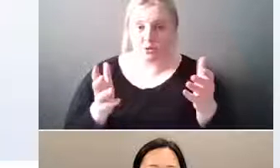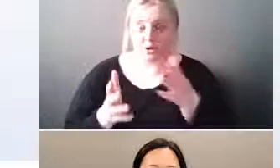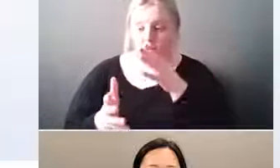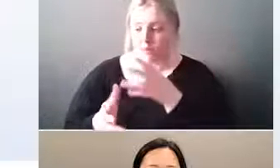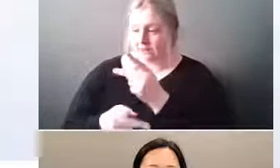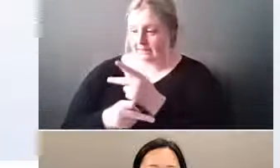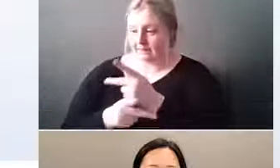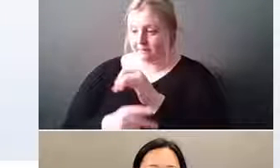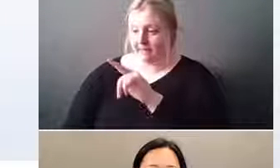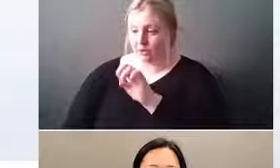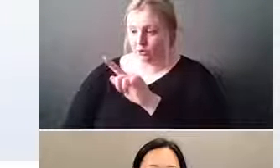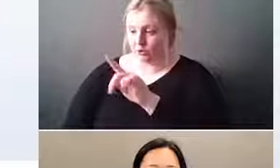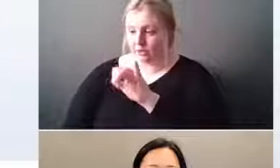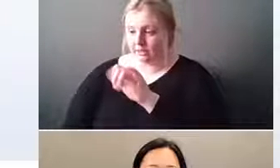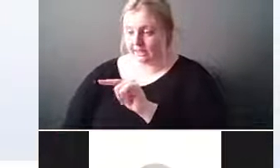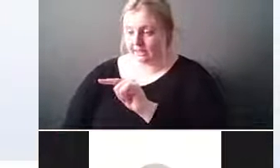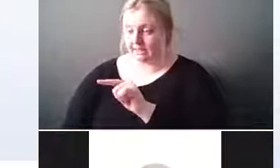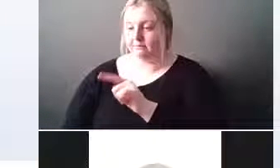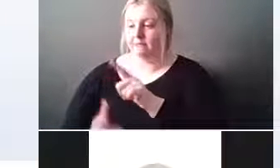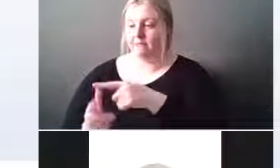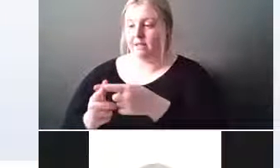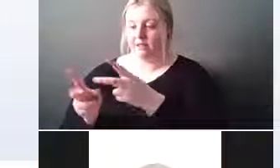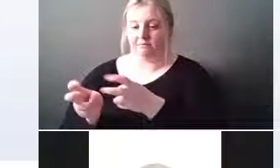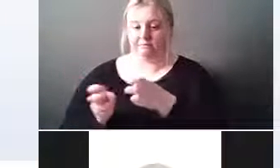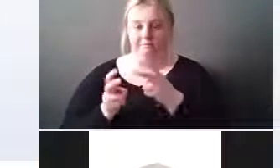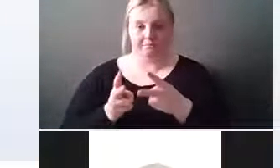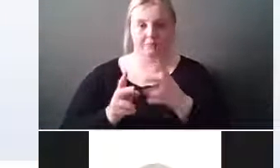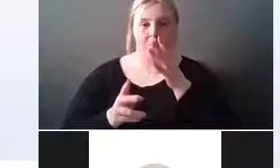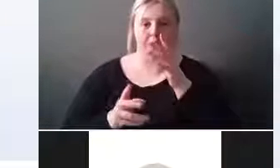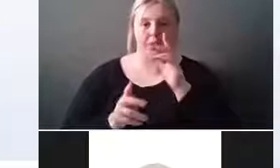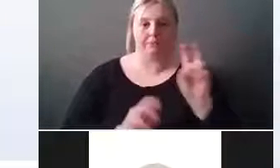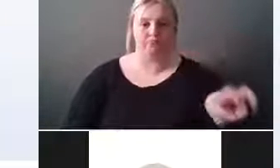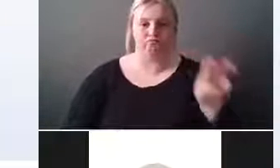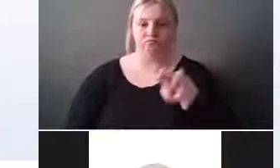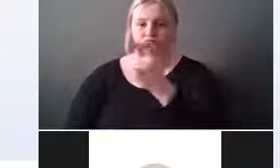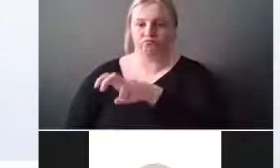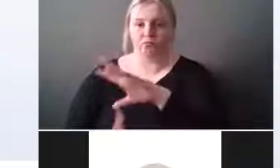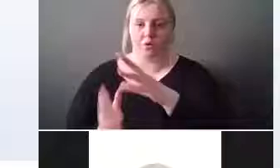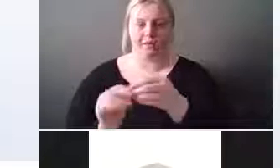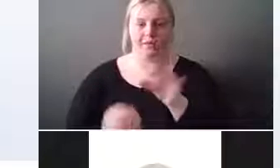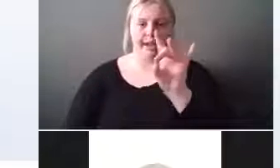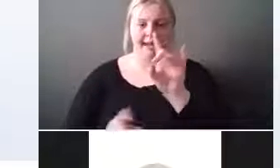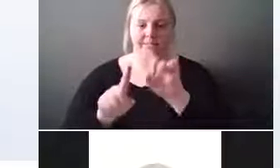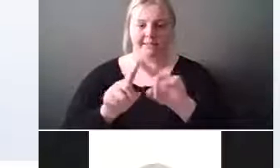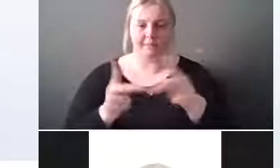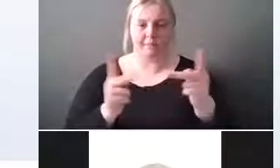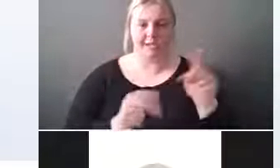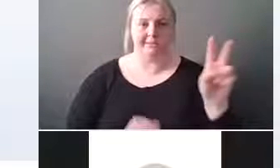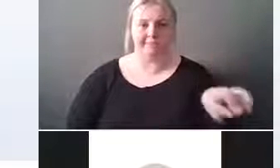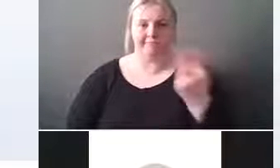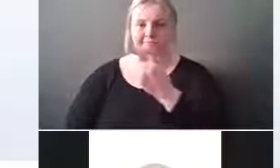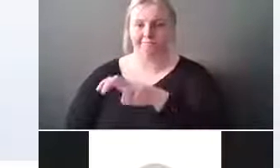to 8 different implementation sites, so 8 different residences, and rolling out the toolkit and evaluating